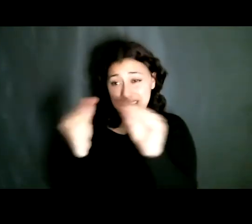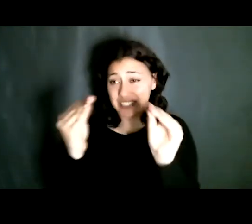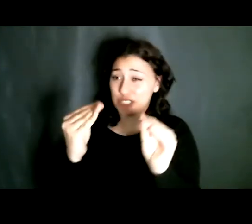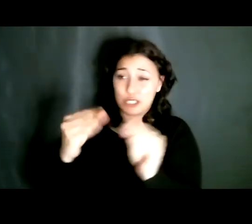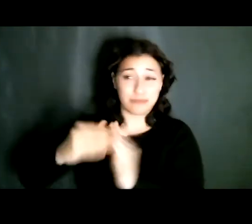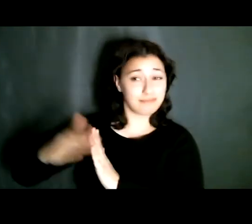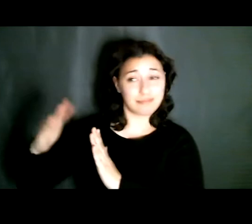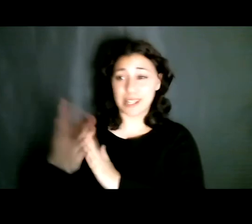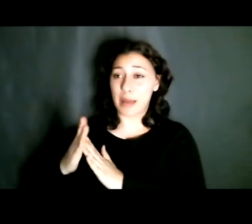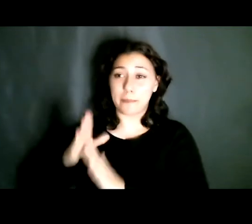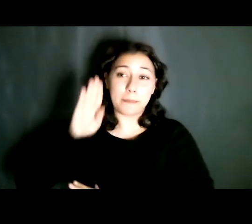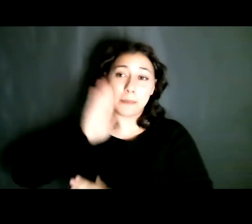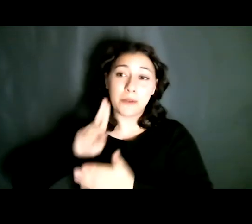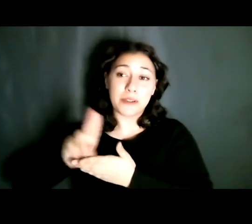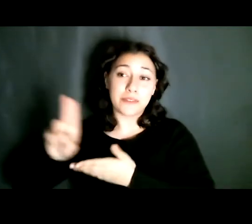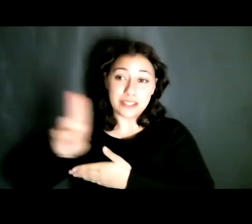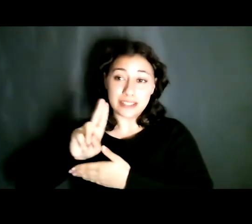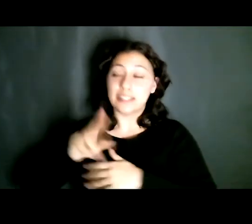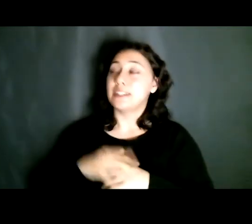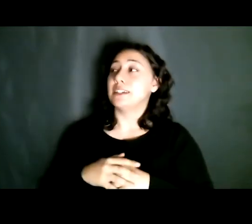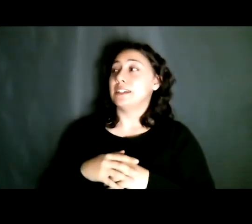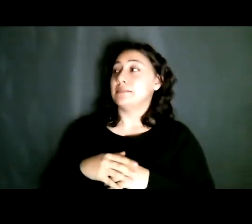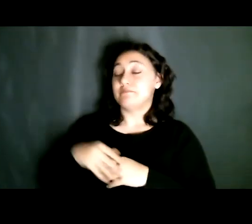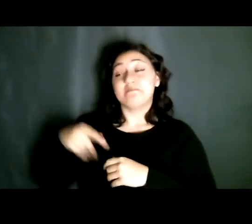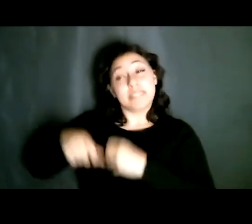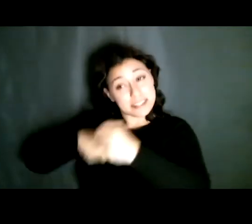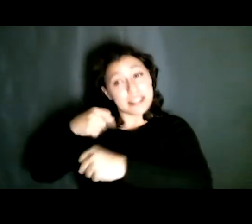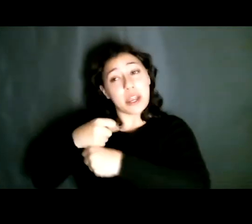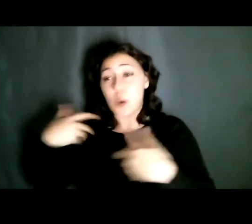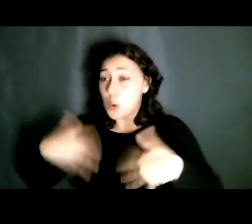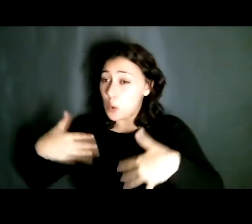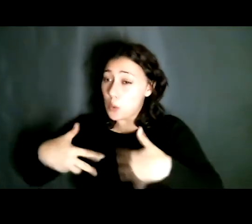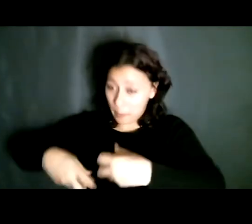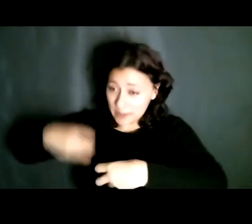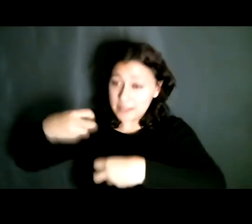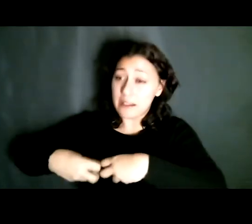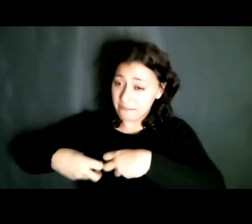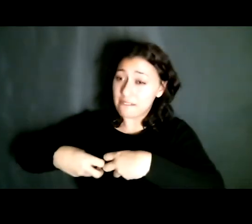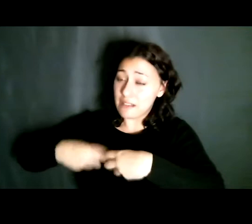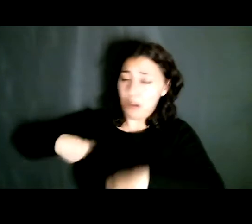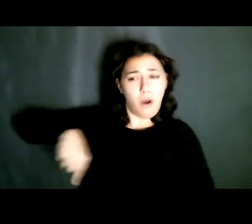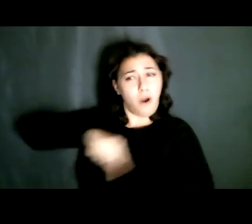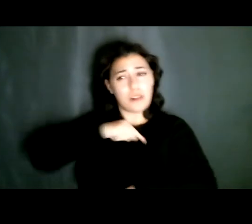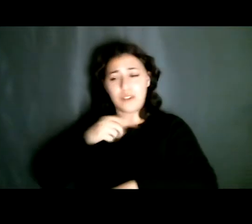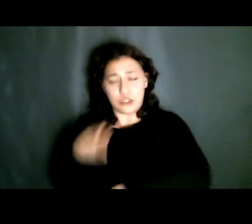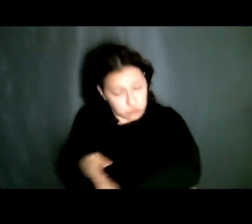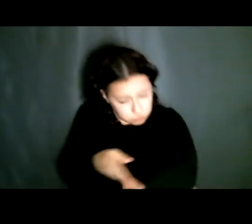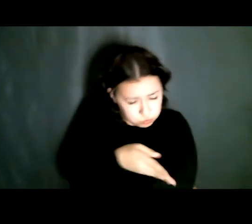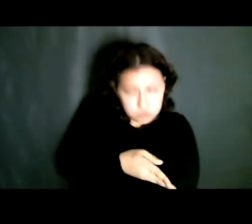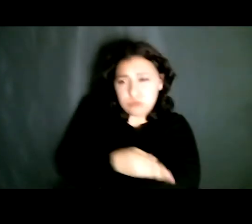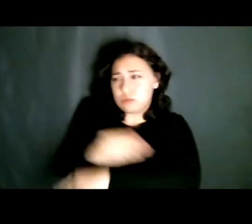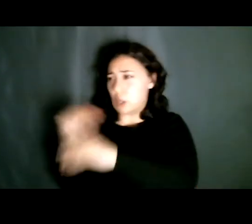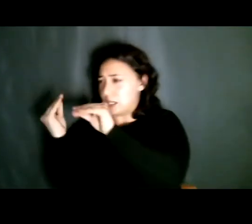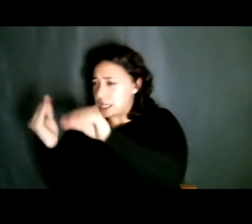challenged all of us. And I'm proud to be a member of the community that not only continued to teach and advise